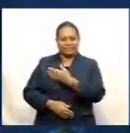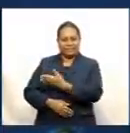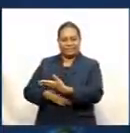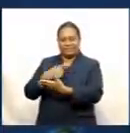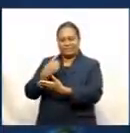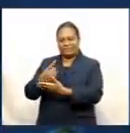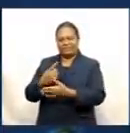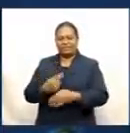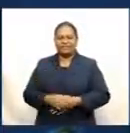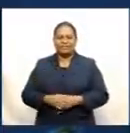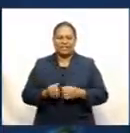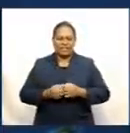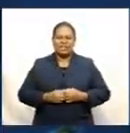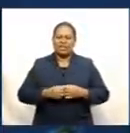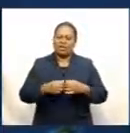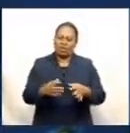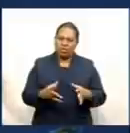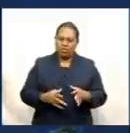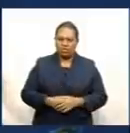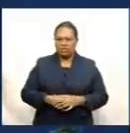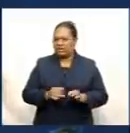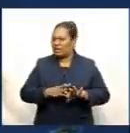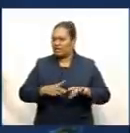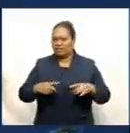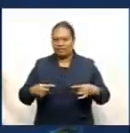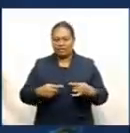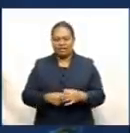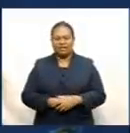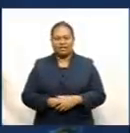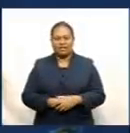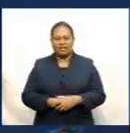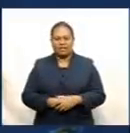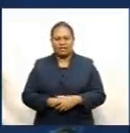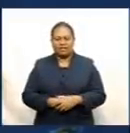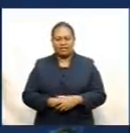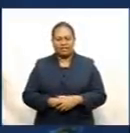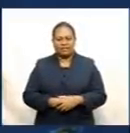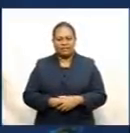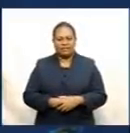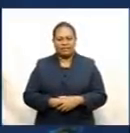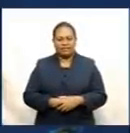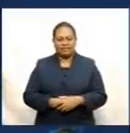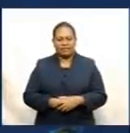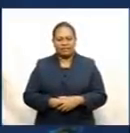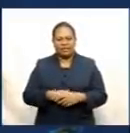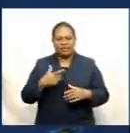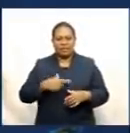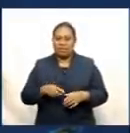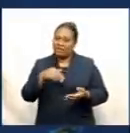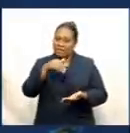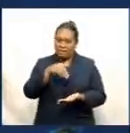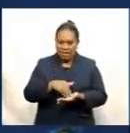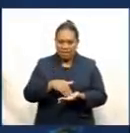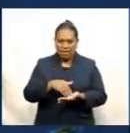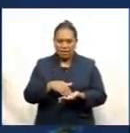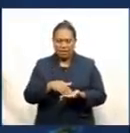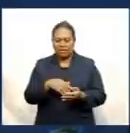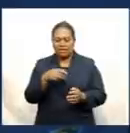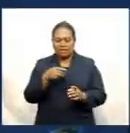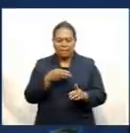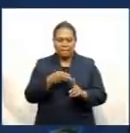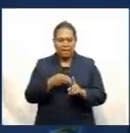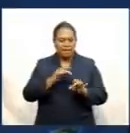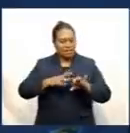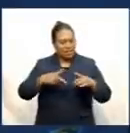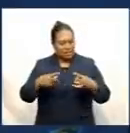our earnings as it is a major chunk of our income, and